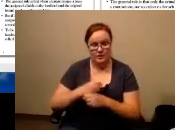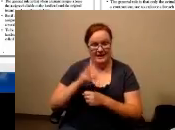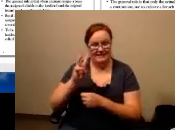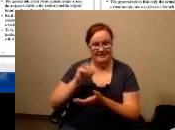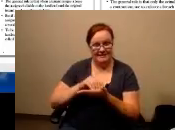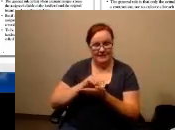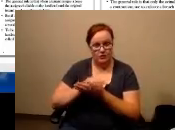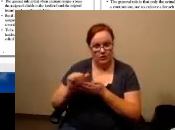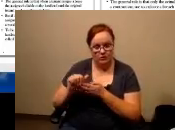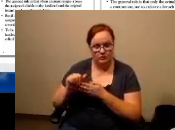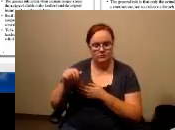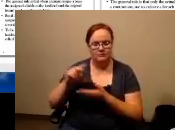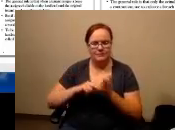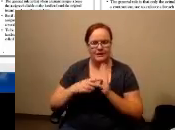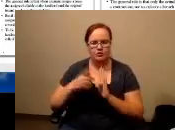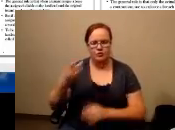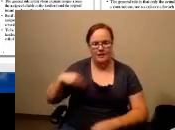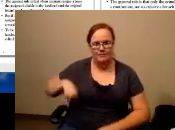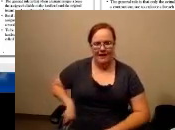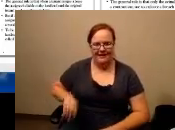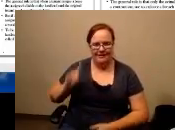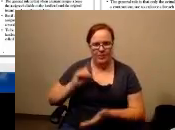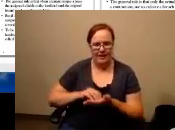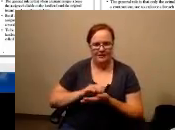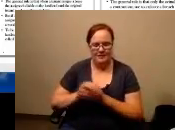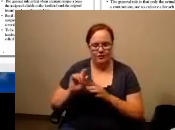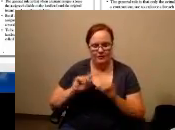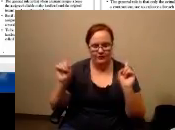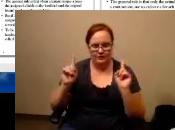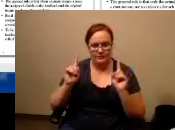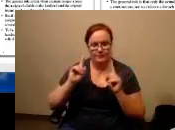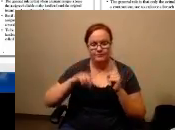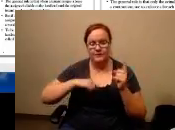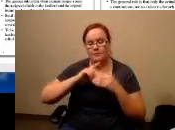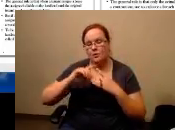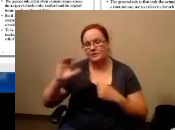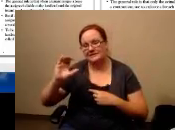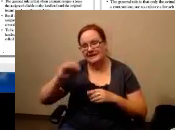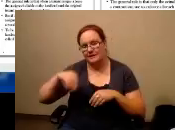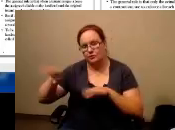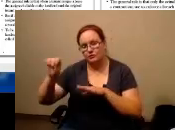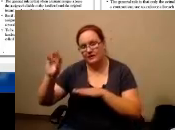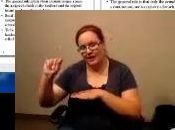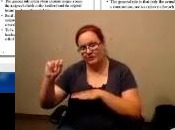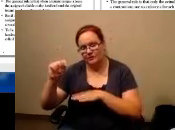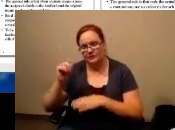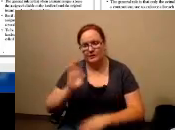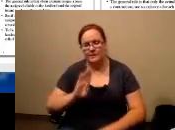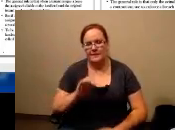pocket the difference. The problem is if C moves out, then